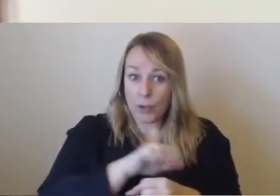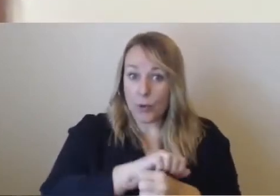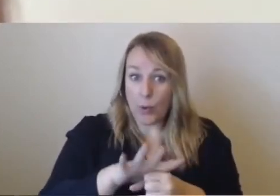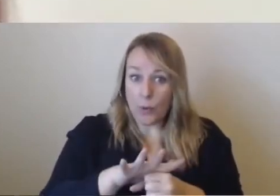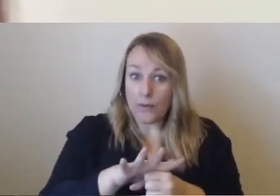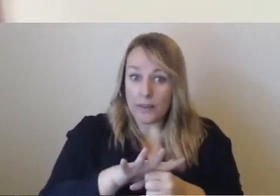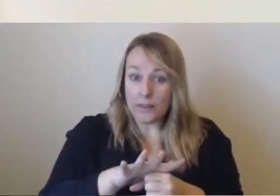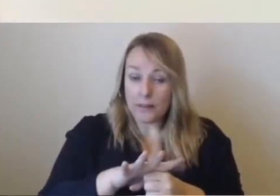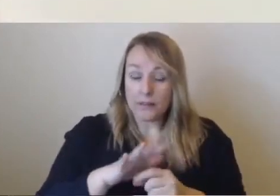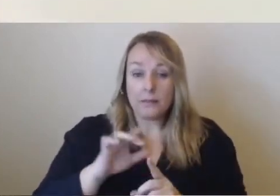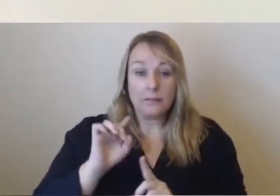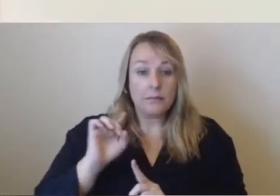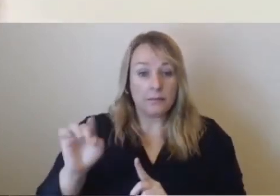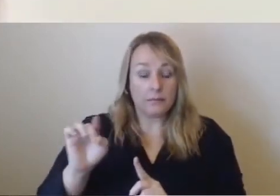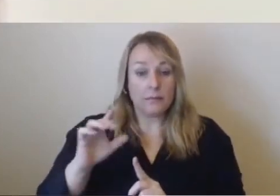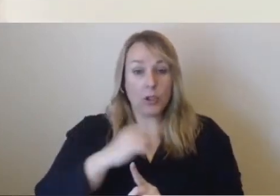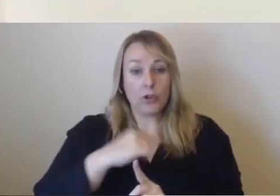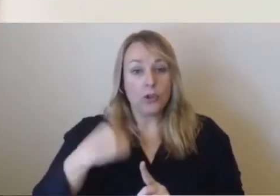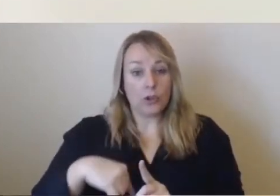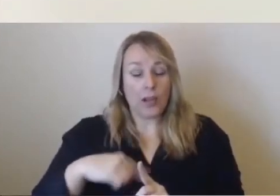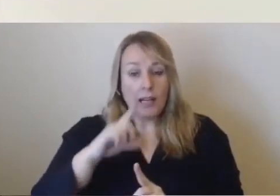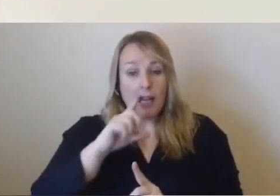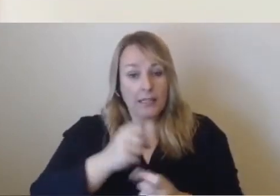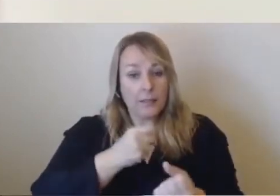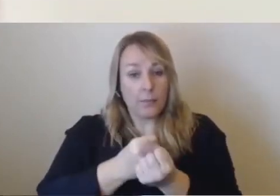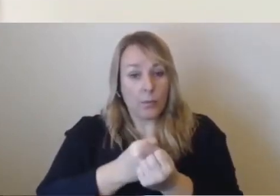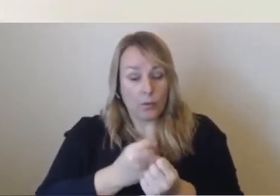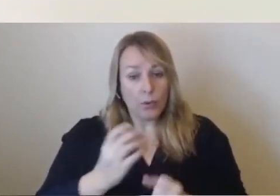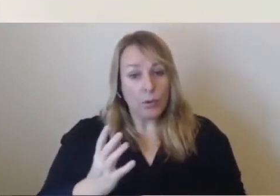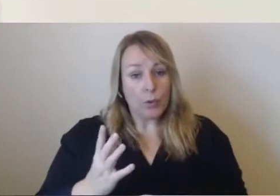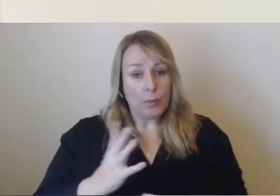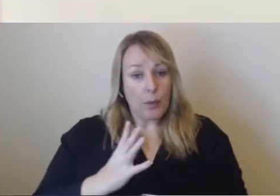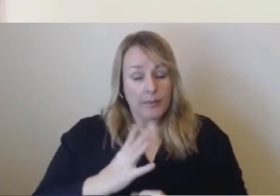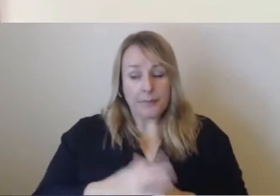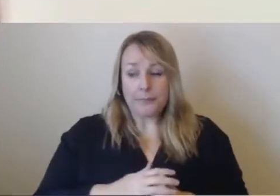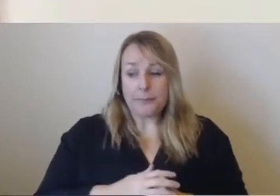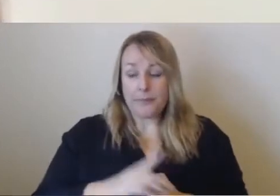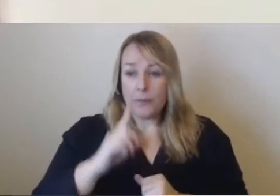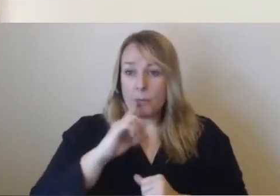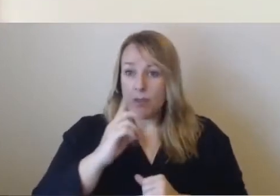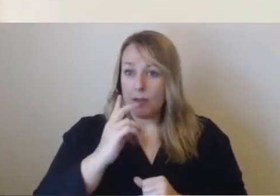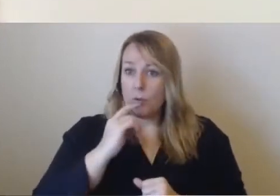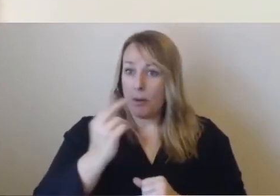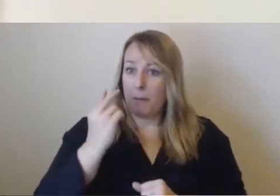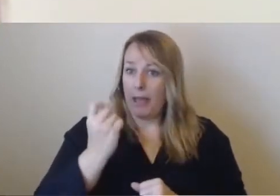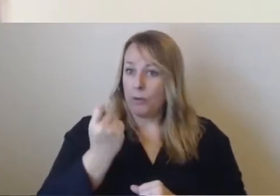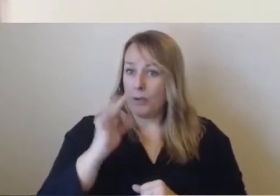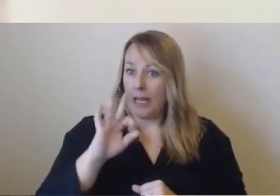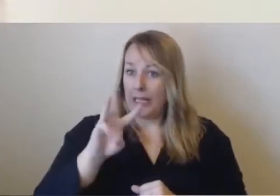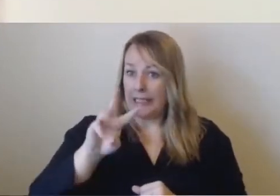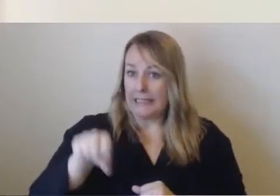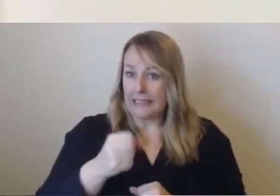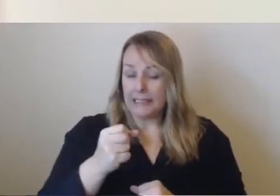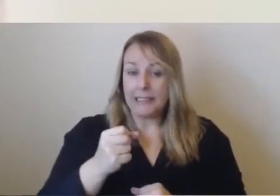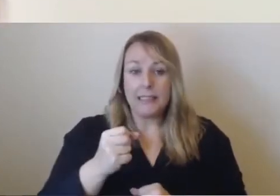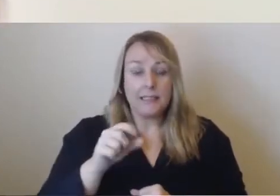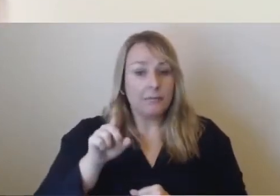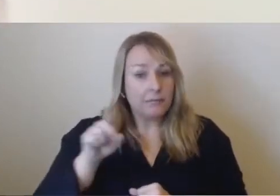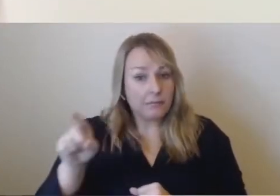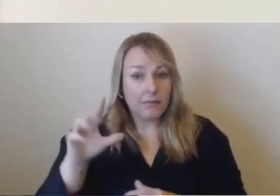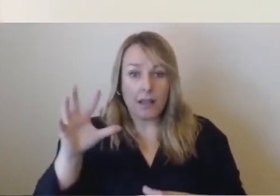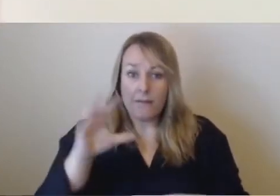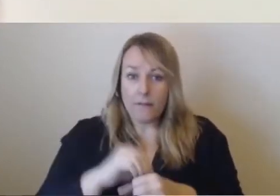health diplomacy, and this is something, there's a very long history going back to the 1960s of China being engaged in health diplomacy